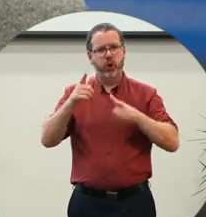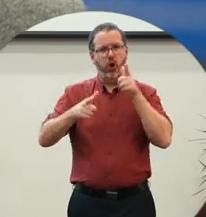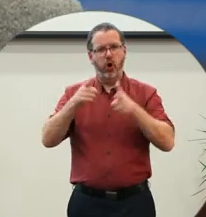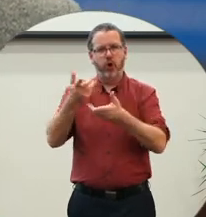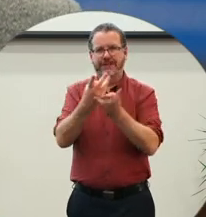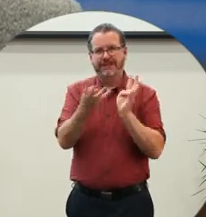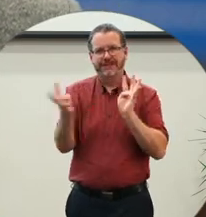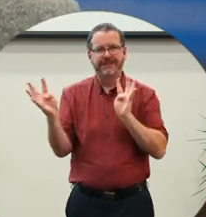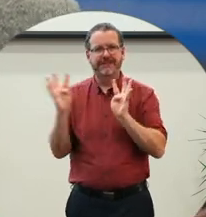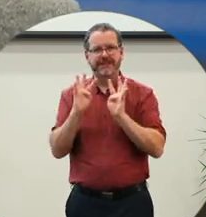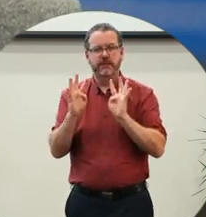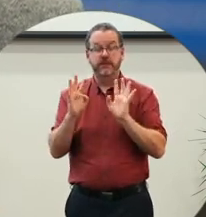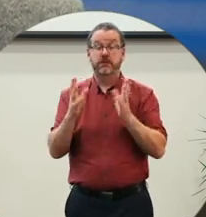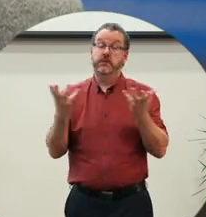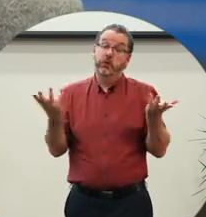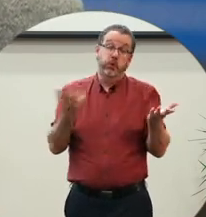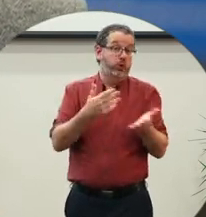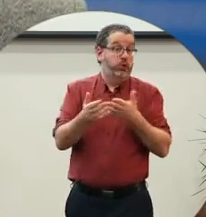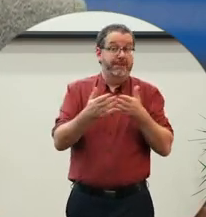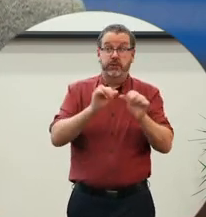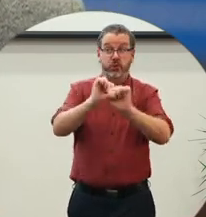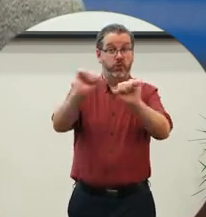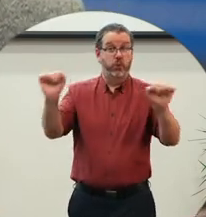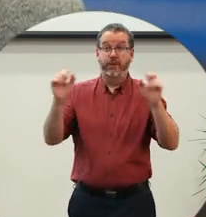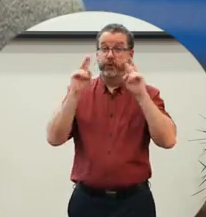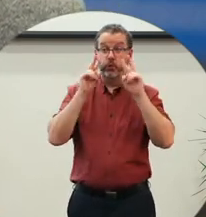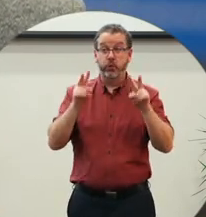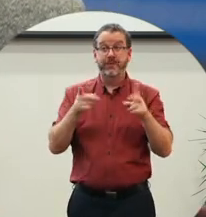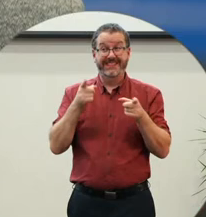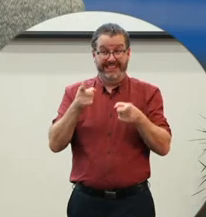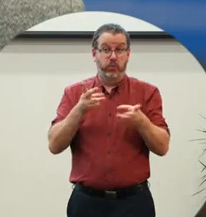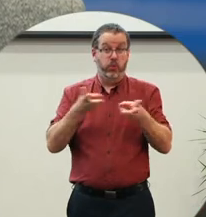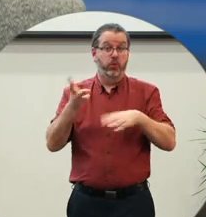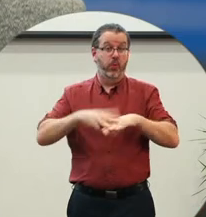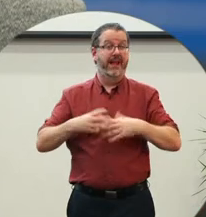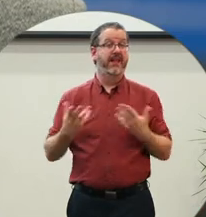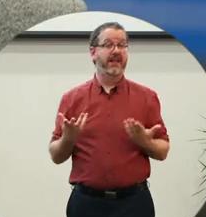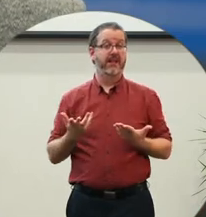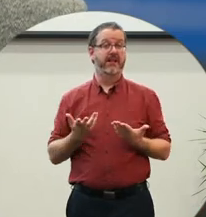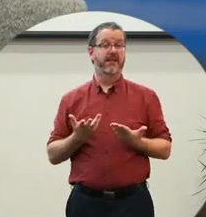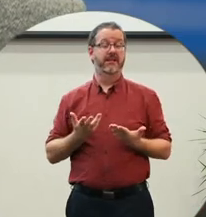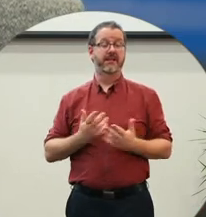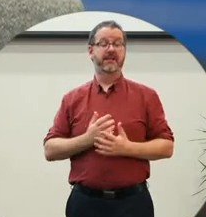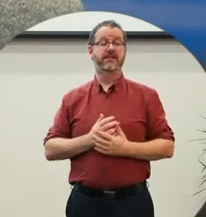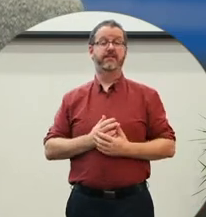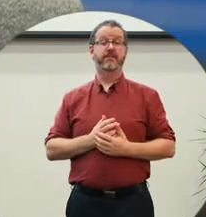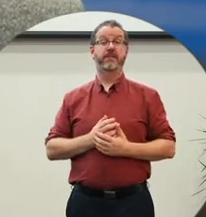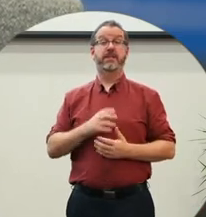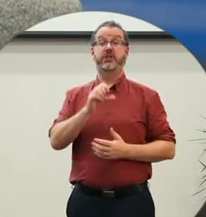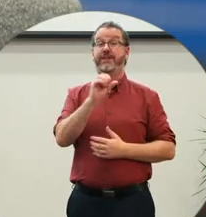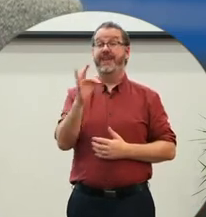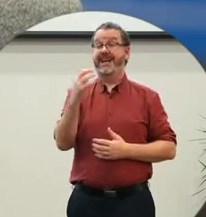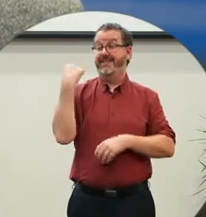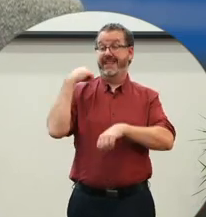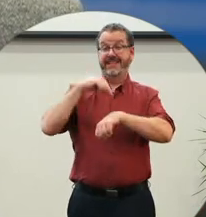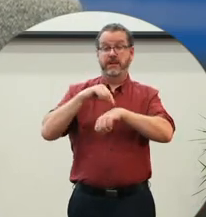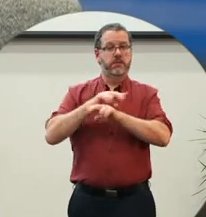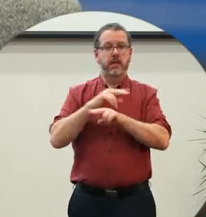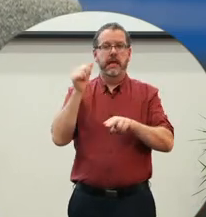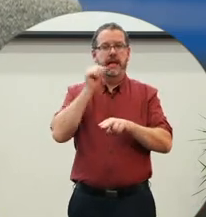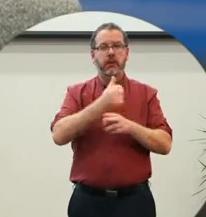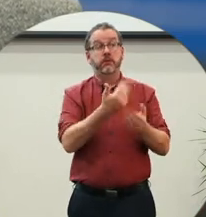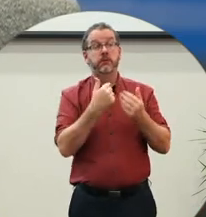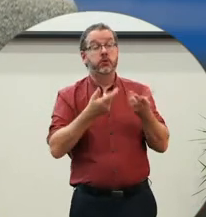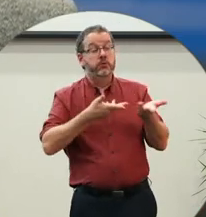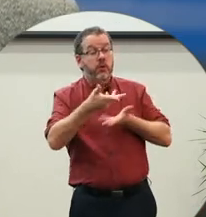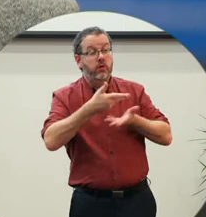your political perspective, in some way that worked, because Sinn Féin were not allowed into talks until there was decommissioning, and then